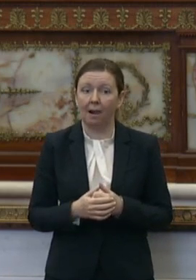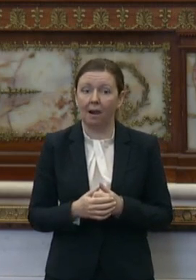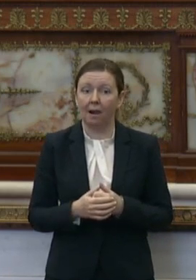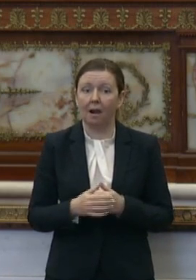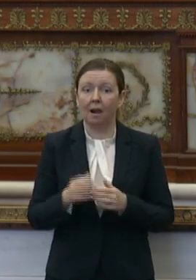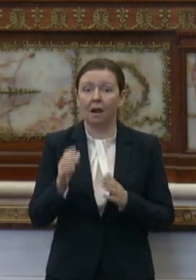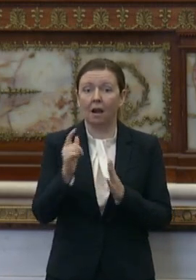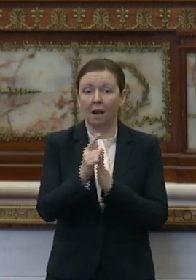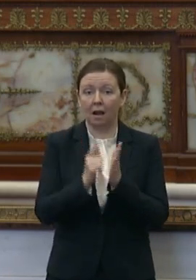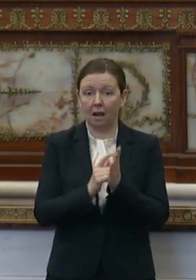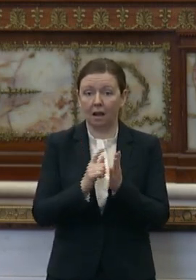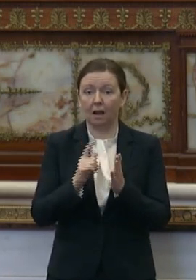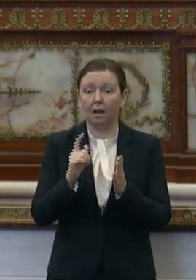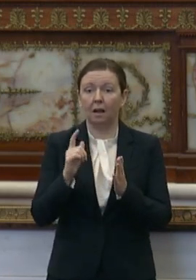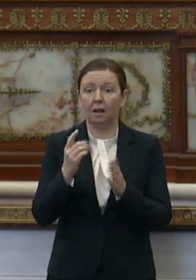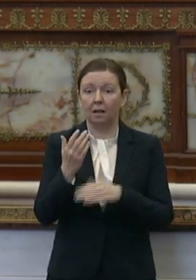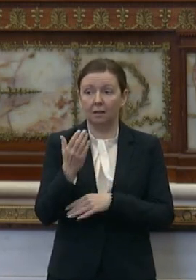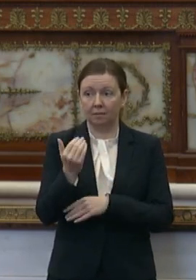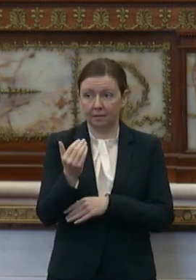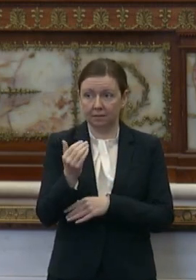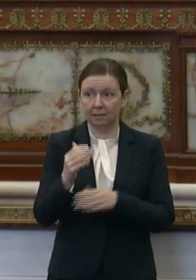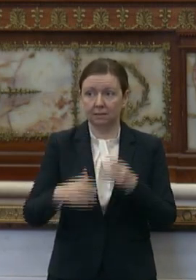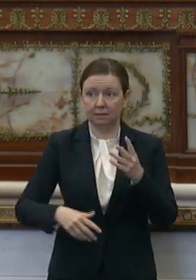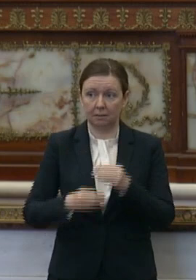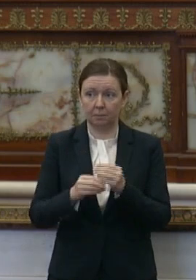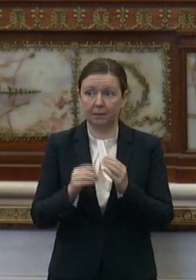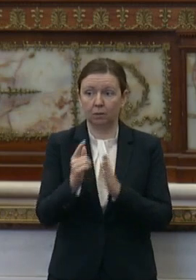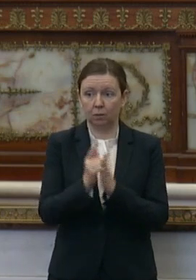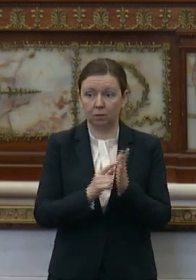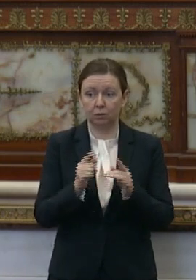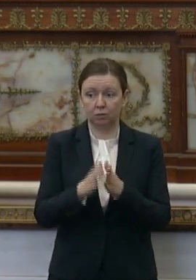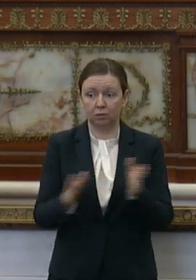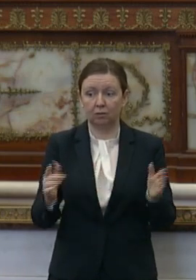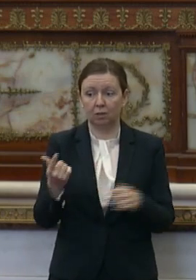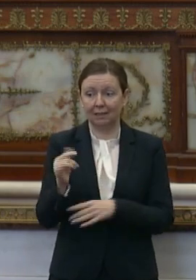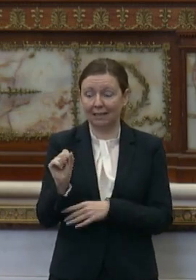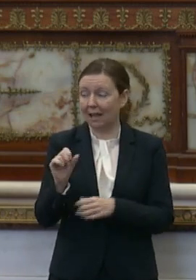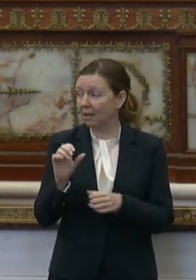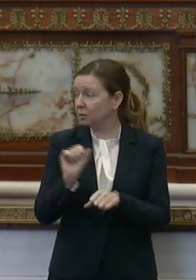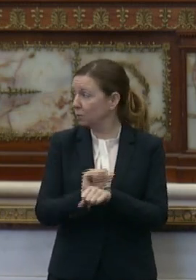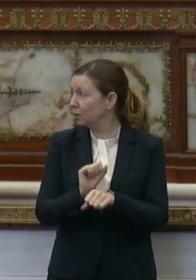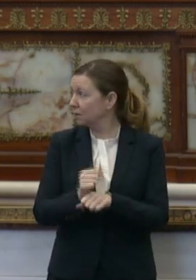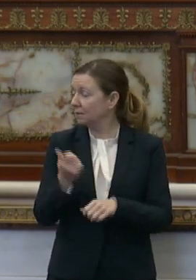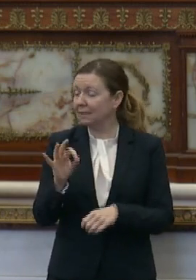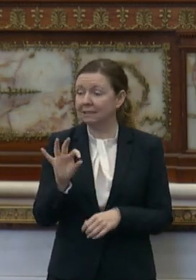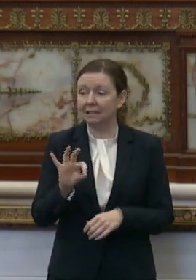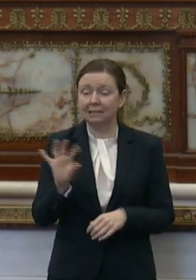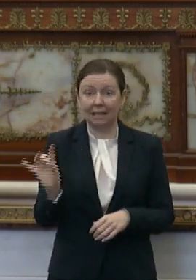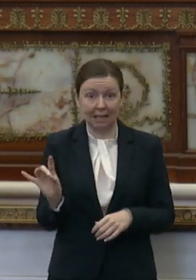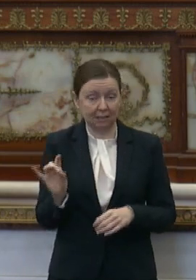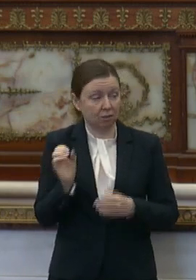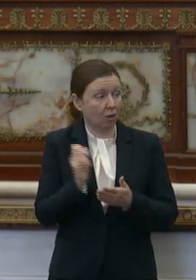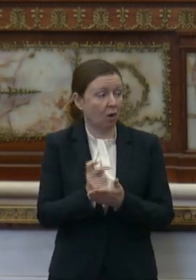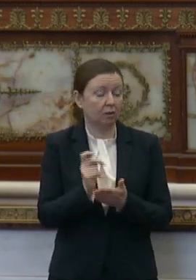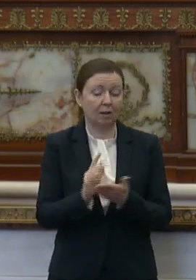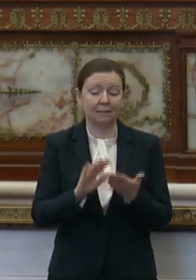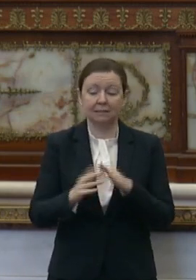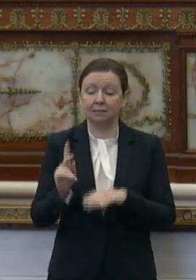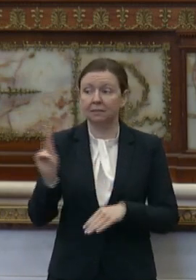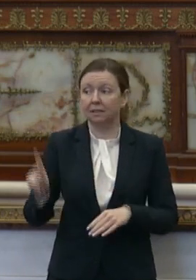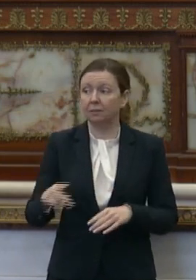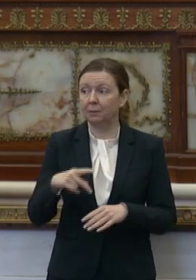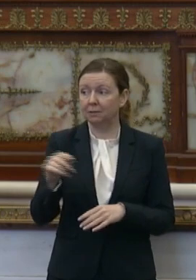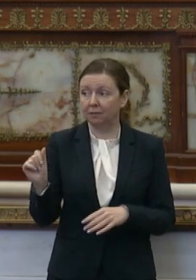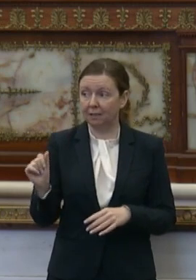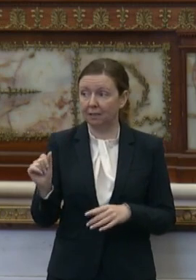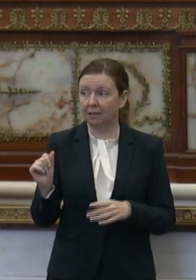An ordinance constituting the 15th supplemental ordinance to the General Gas Works Revenue Bond Ordinance of 1998, authorizing the City of Philadelphia,